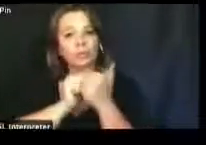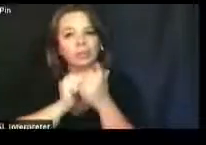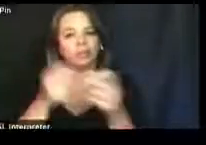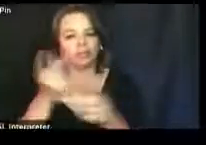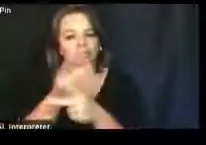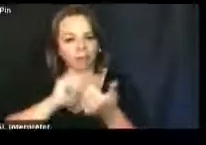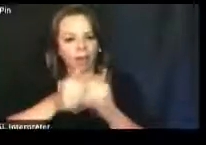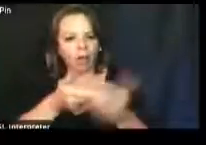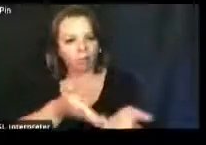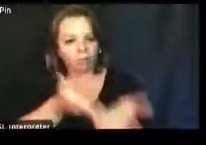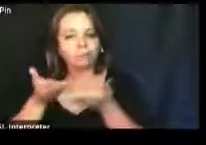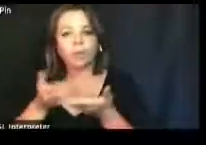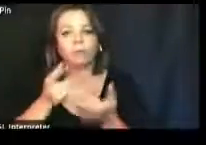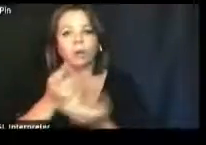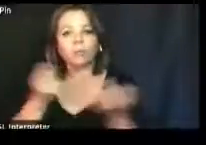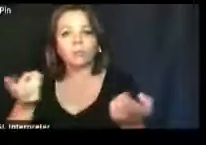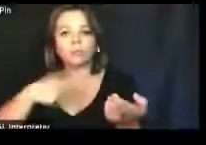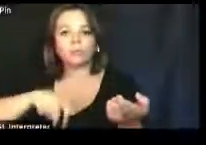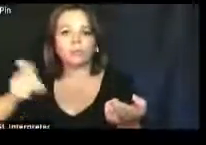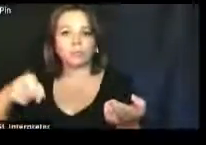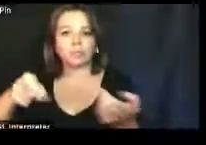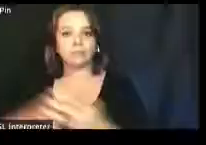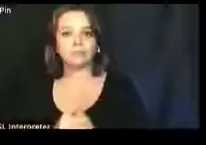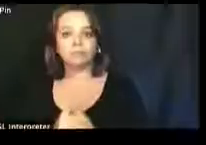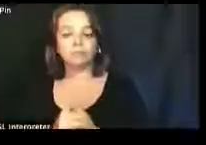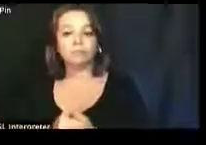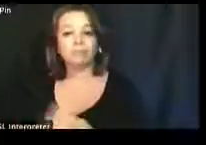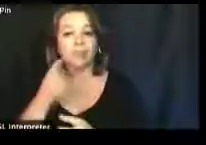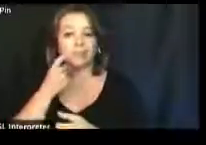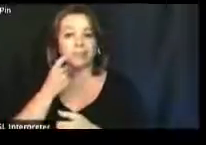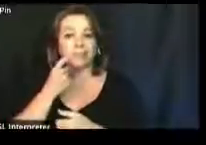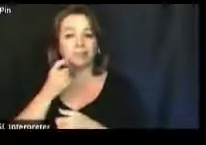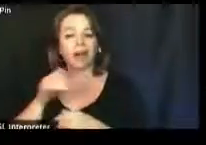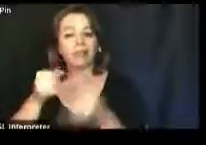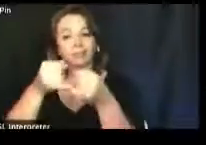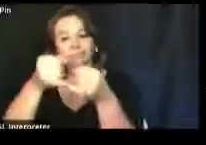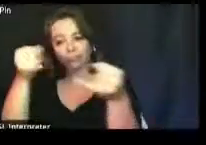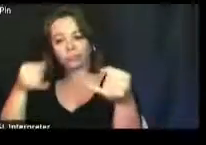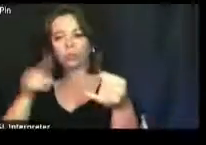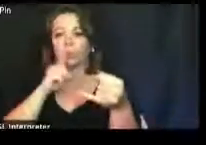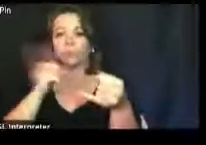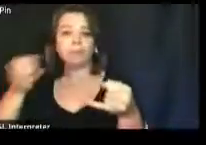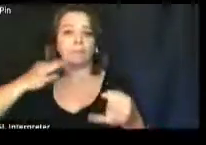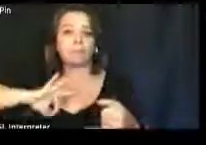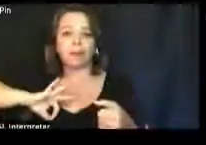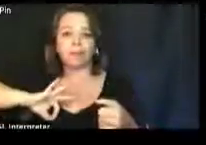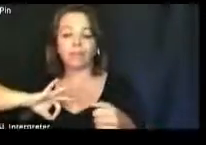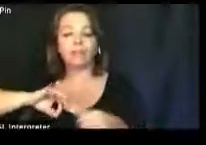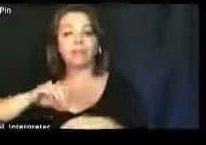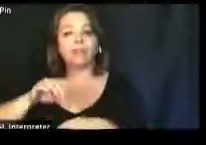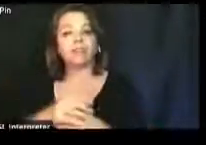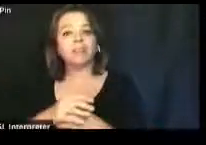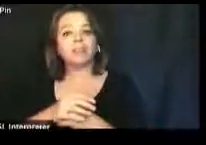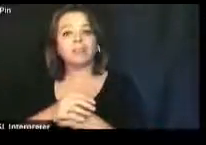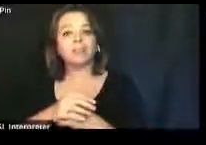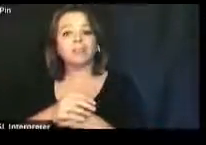deployed them right here at home. The last redistricting lines have benefited the diverse interest of our community in Long Beach, and we ask that Long